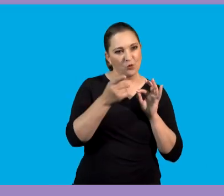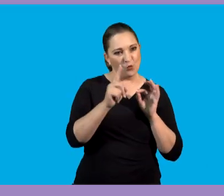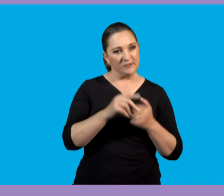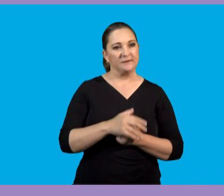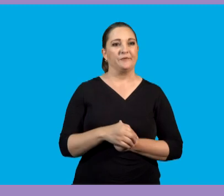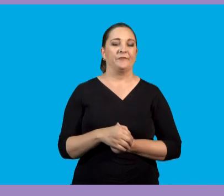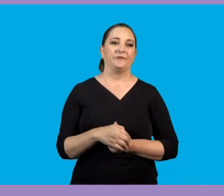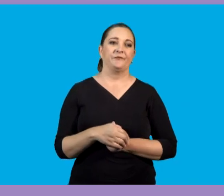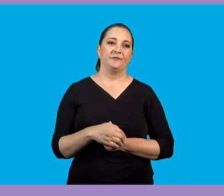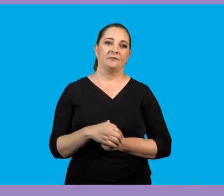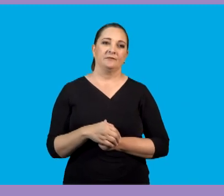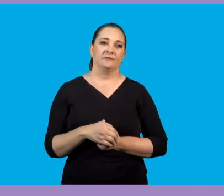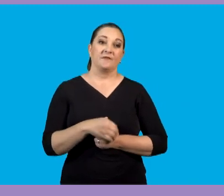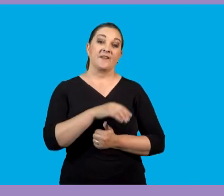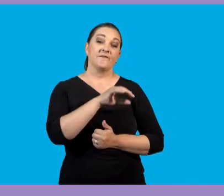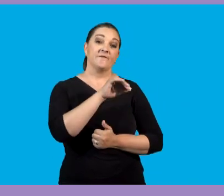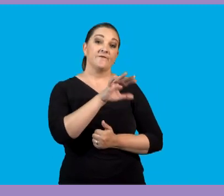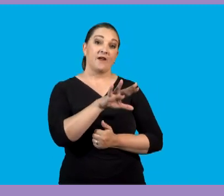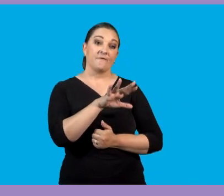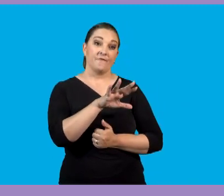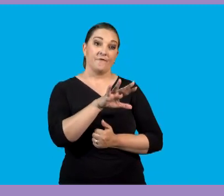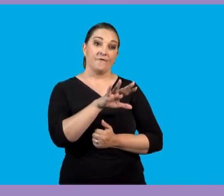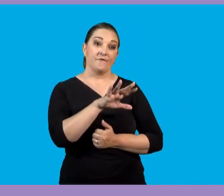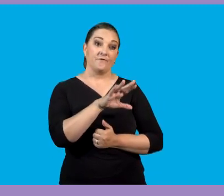us the 5